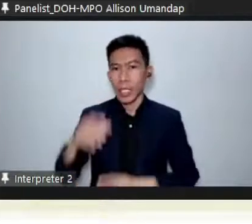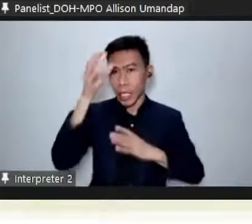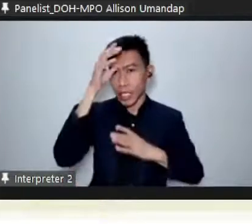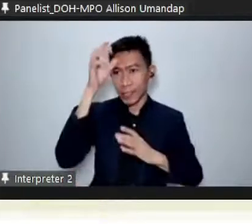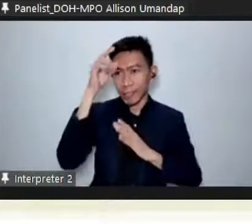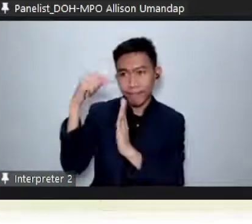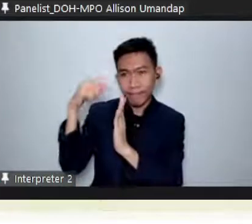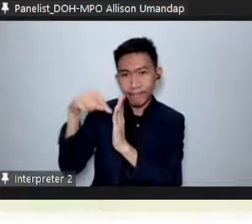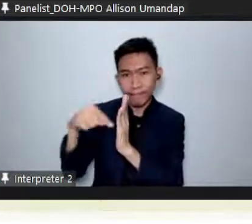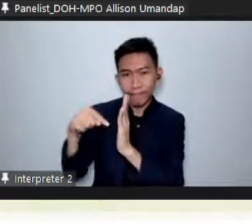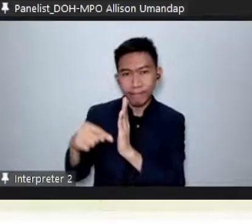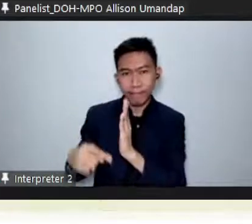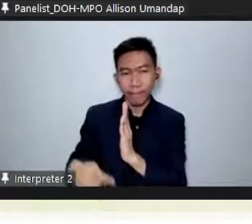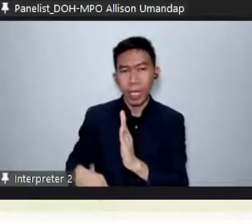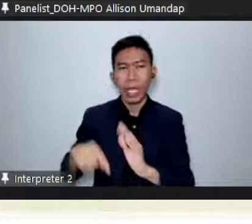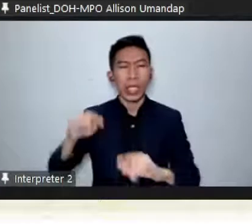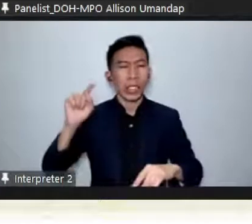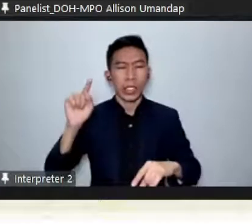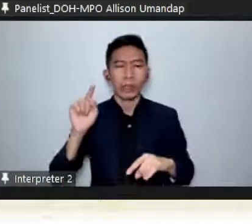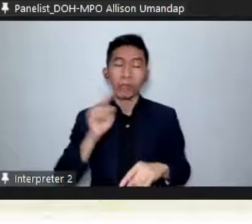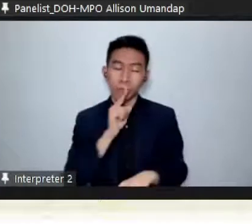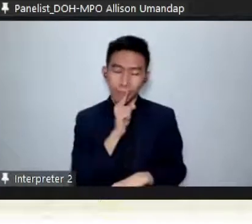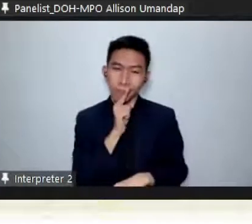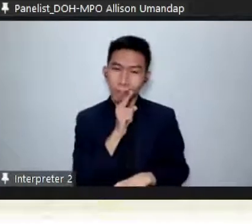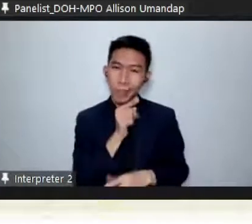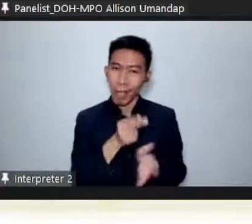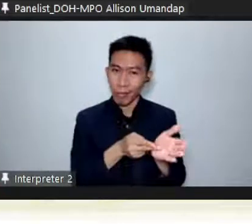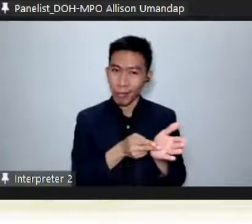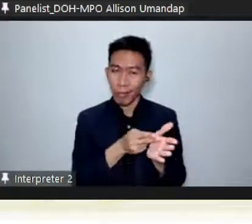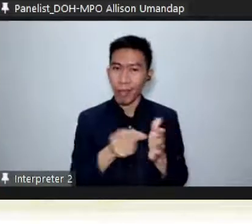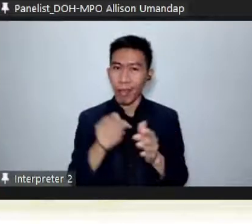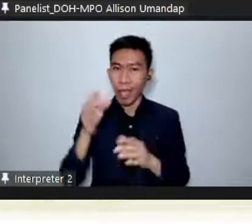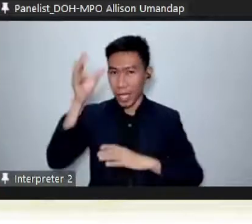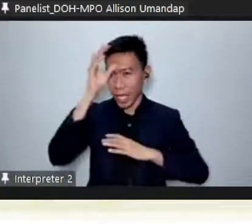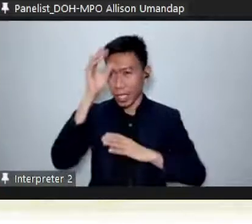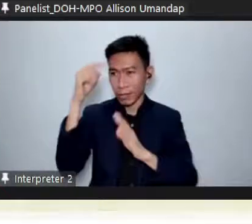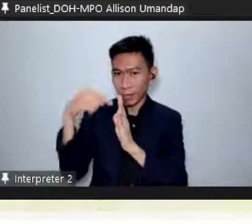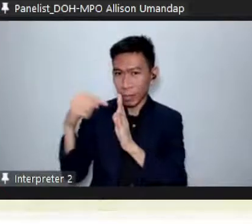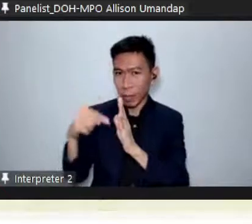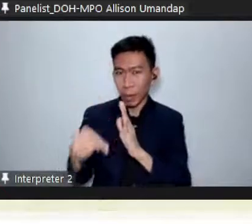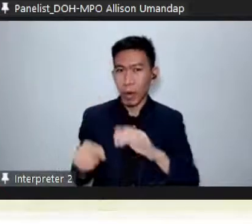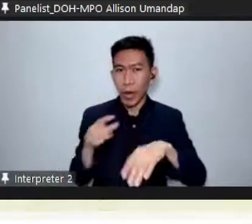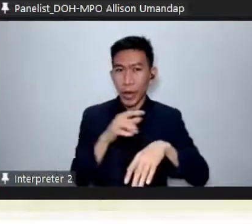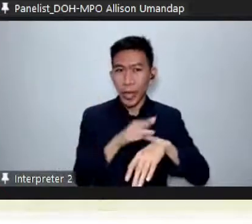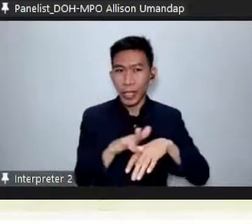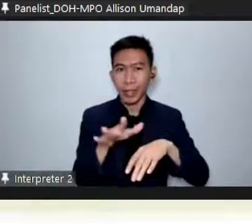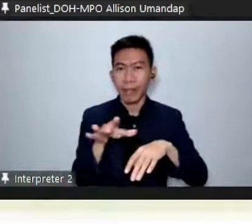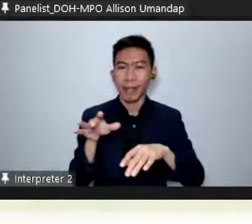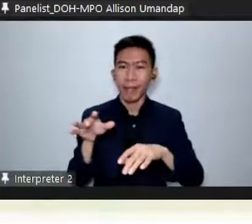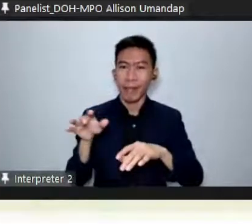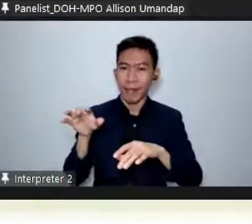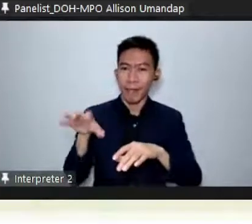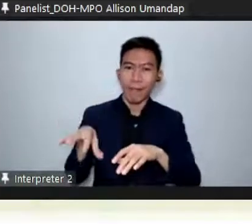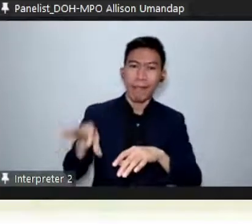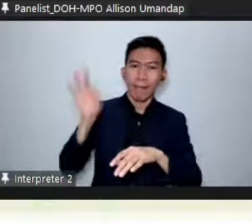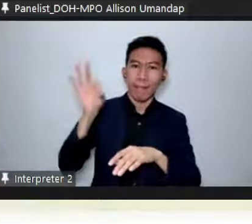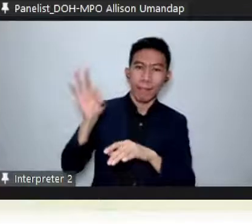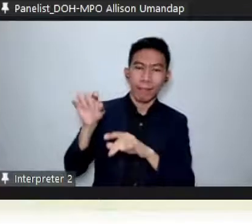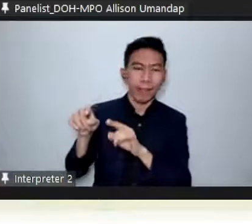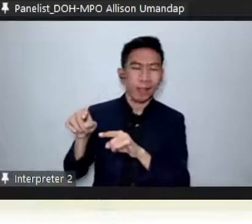afford the honest to goodness cancer screening, downstaging, early diagnosis, as Dr.